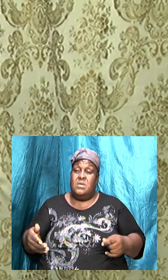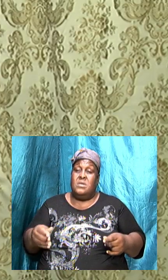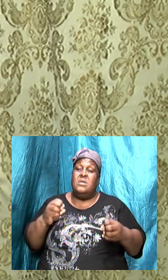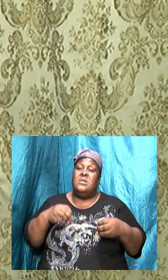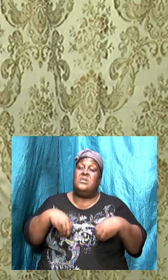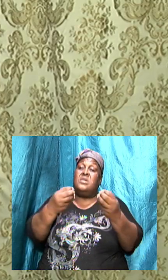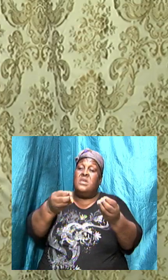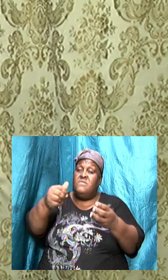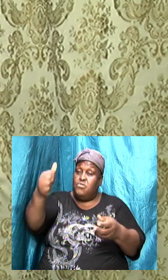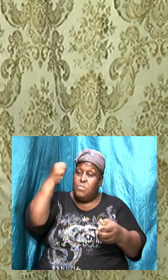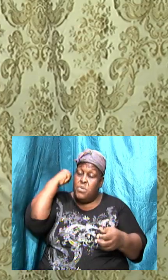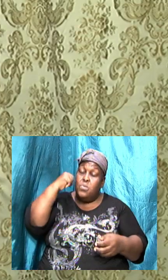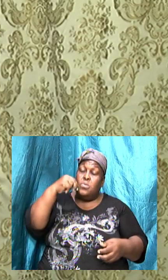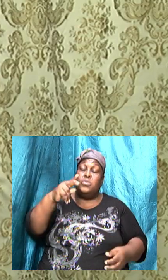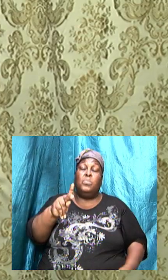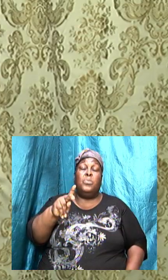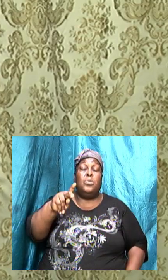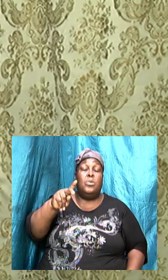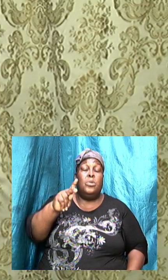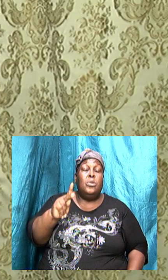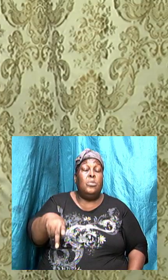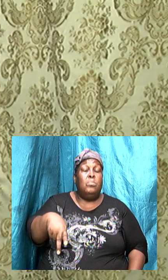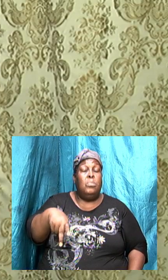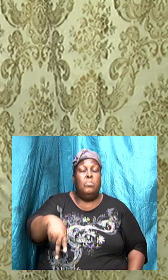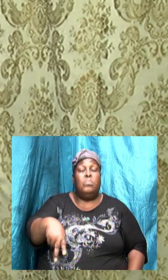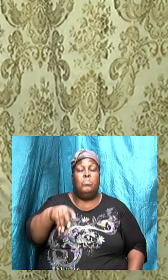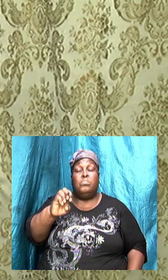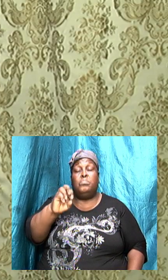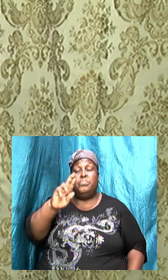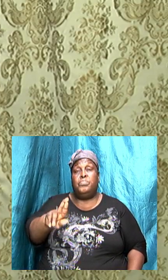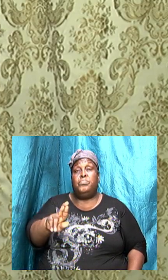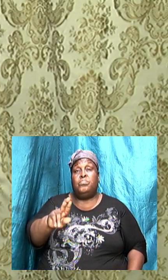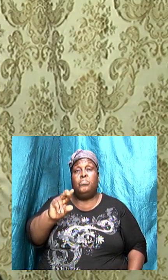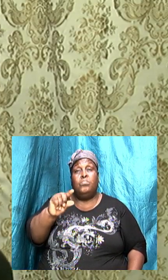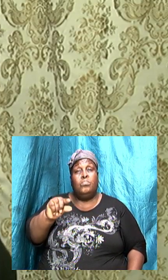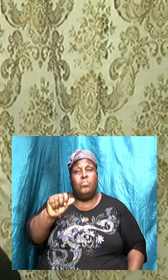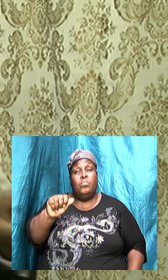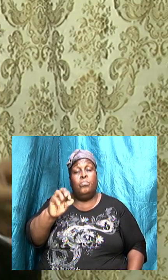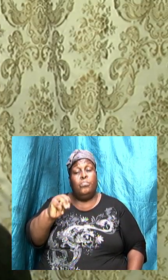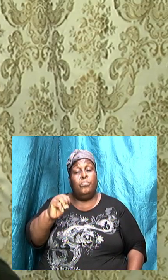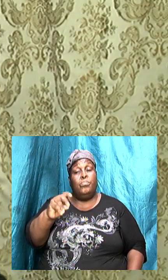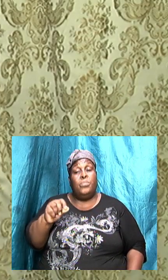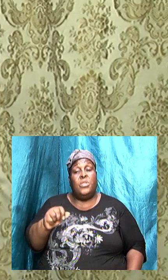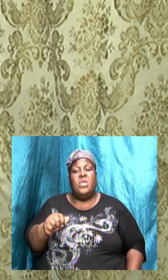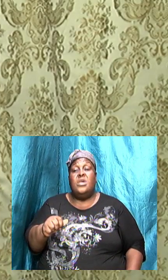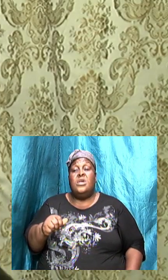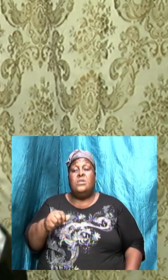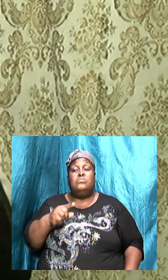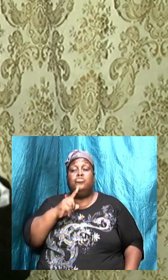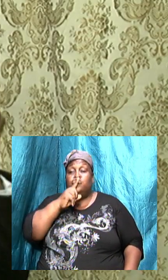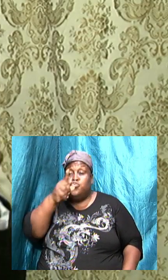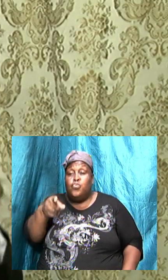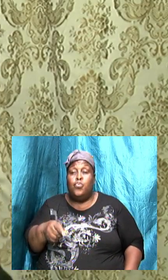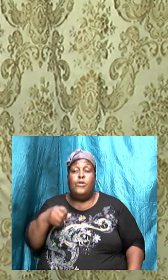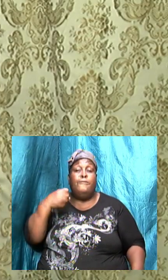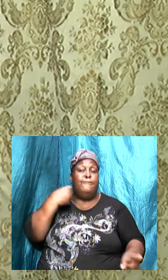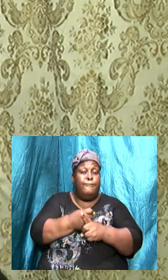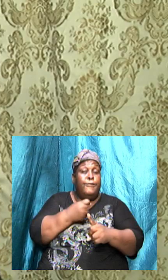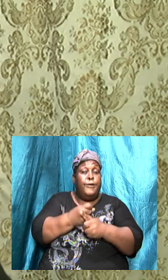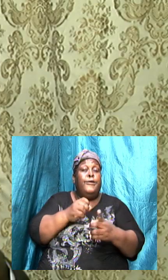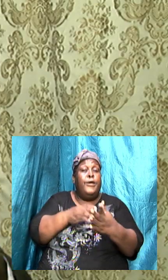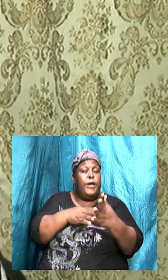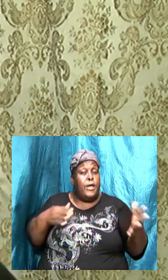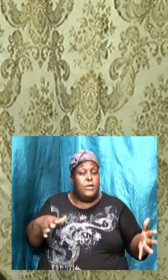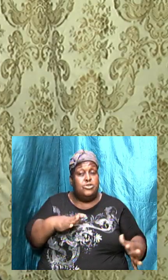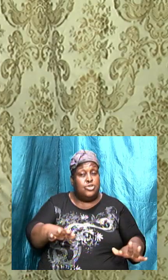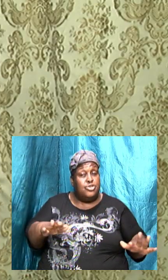to Pergamos, where he said, I'm going to fight against you. He literally fought against the children of Israel back there after